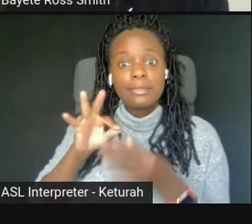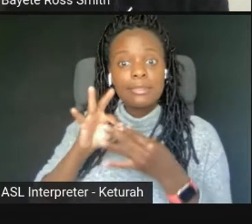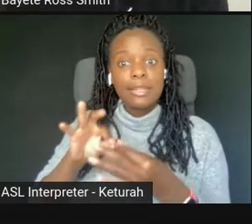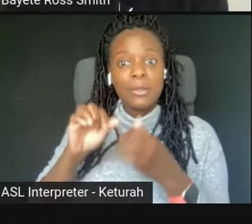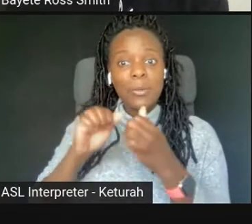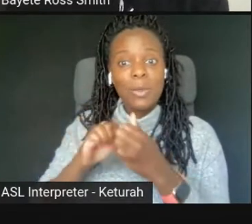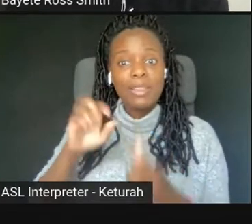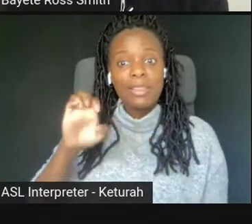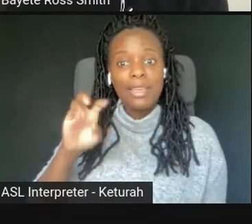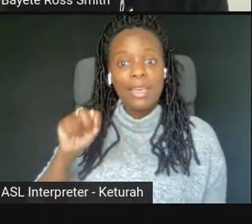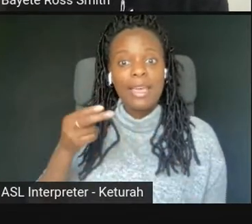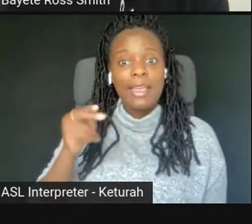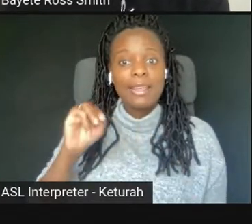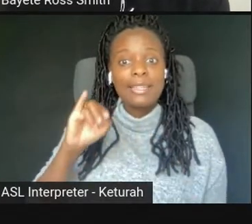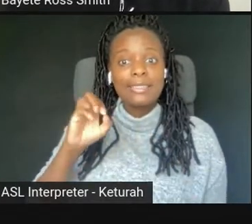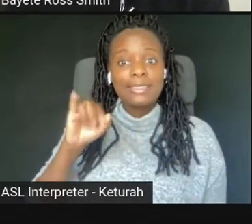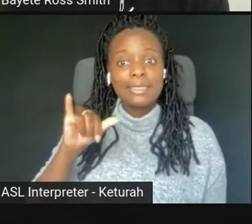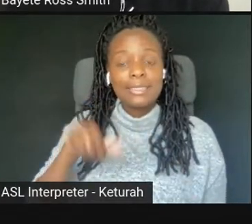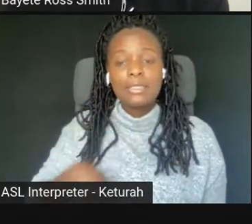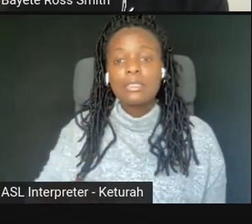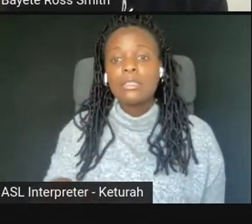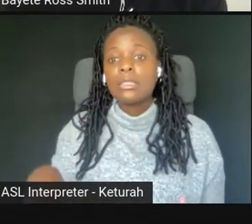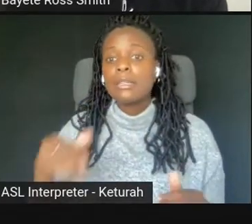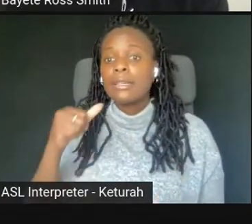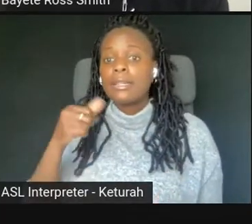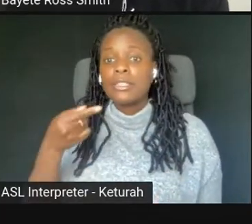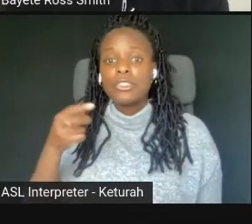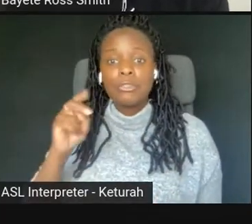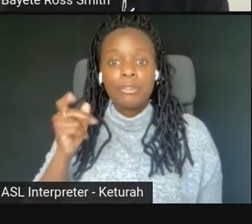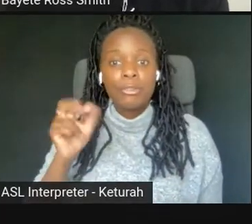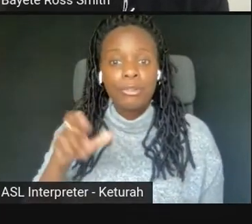uh, gender, race,